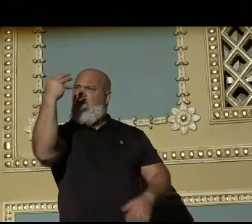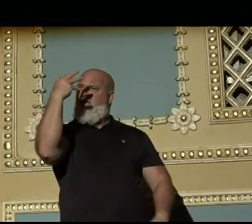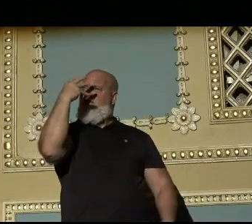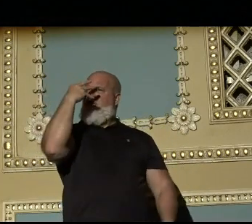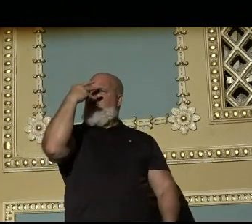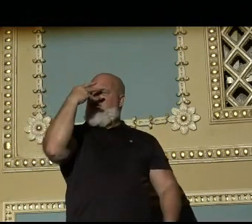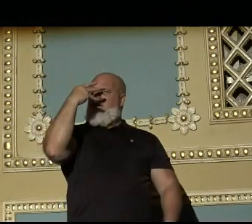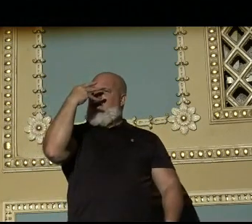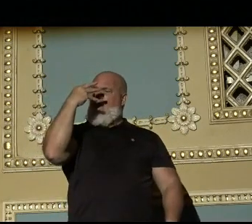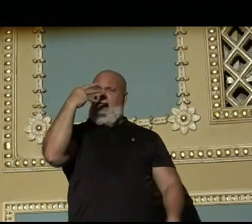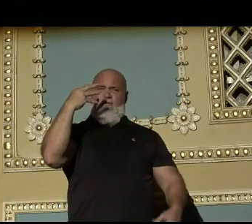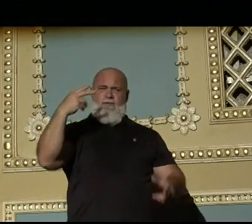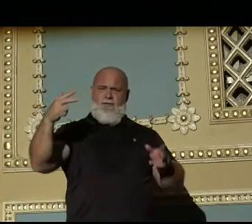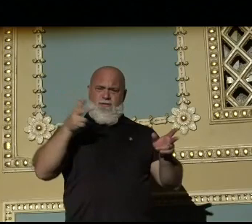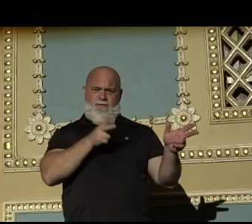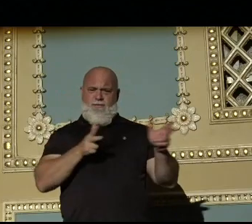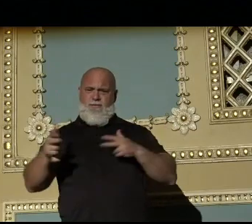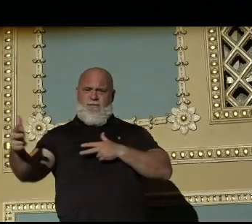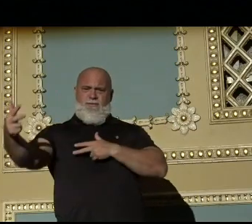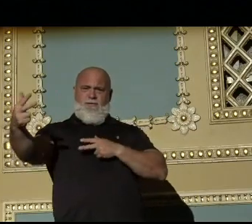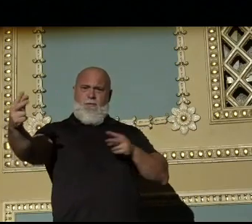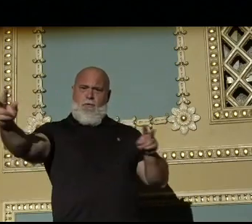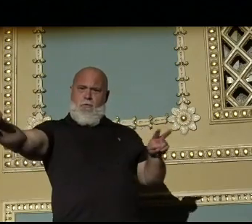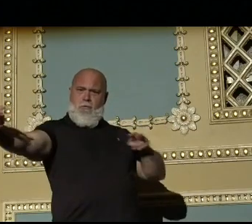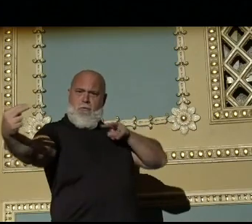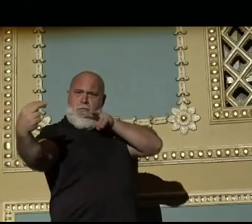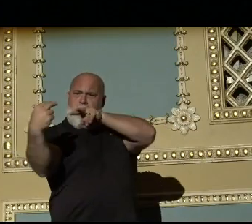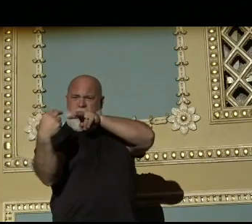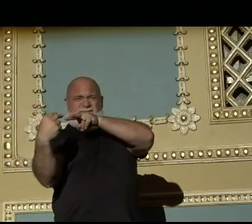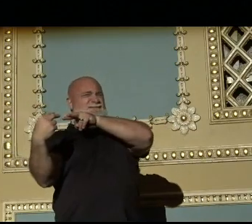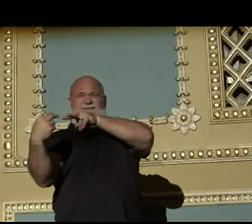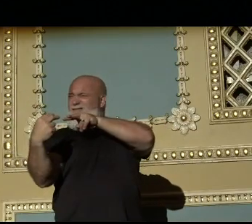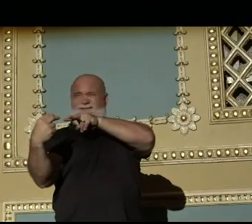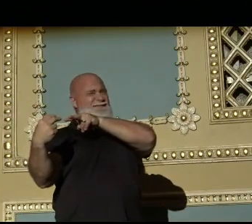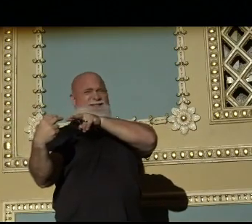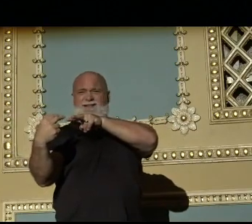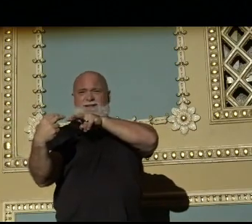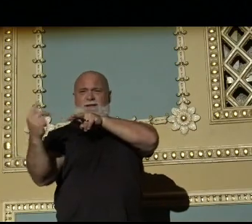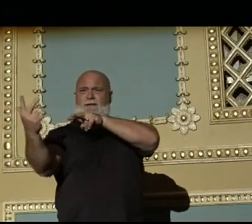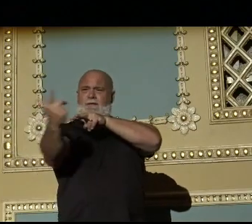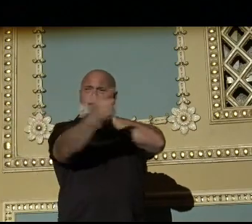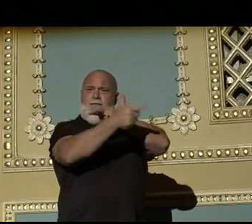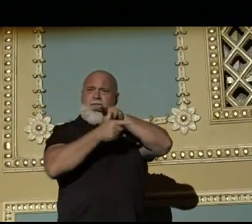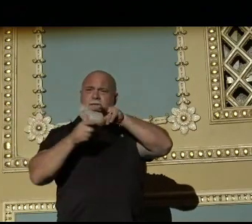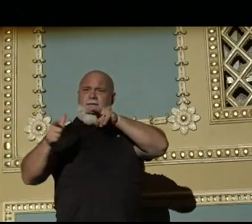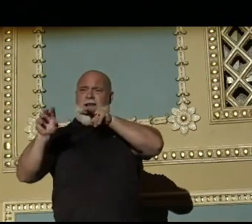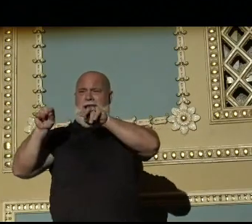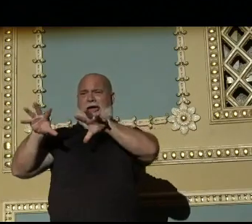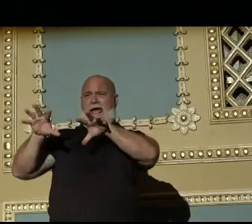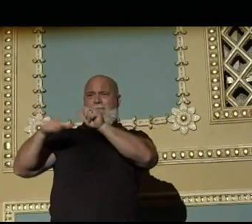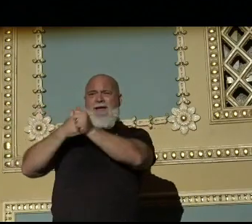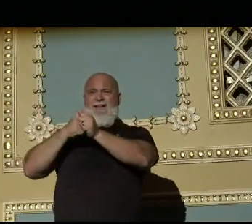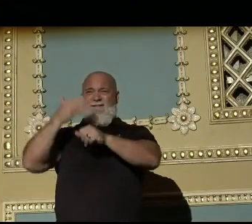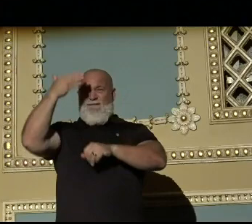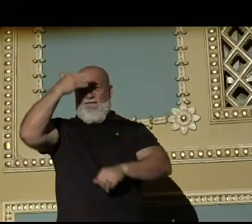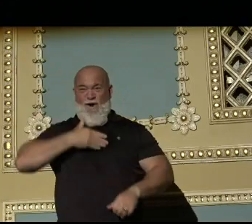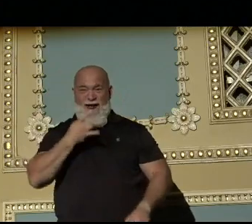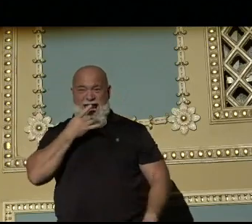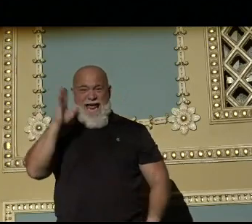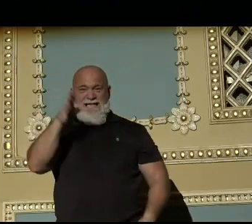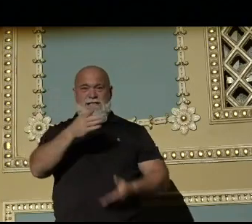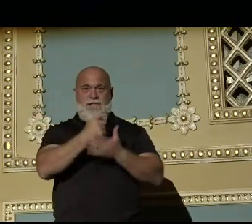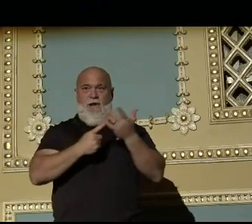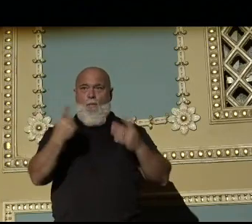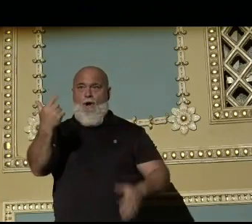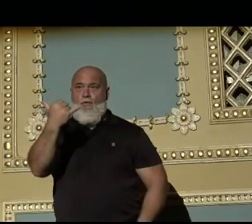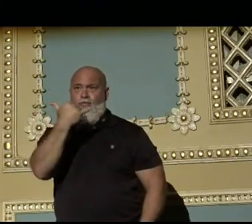see headlights in a roundabout, ever. You should only see taillights, never headlights. Someone is wrong. There's